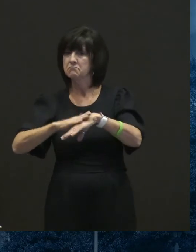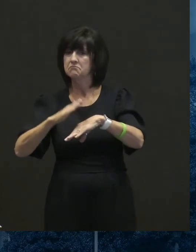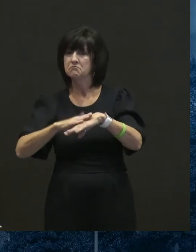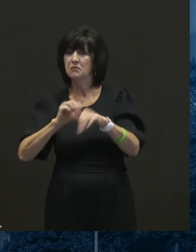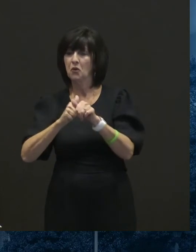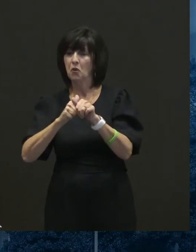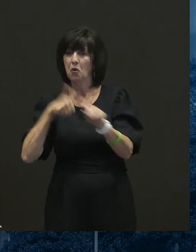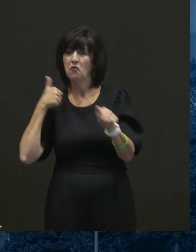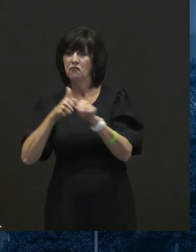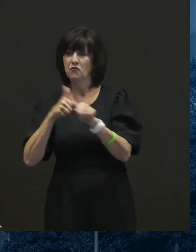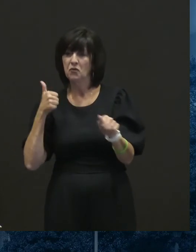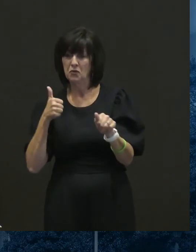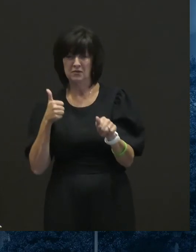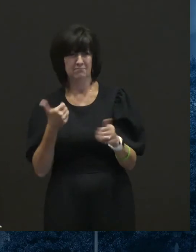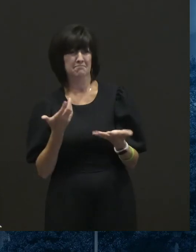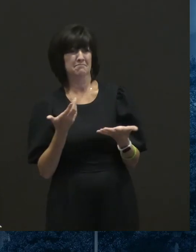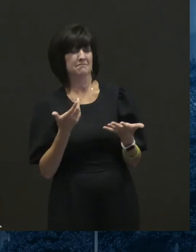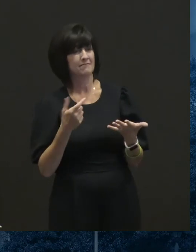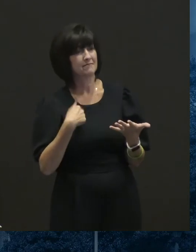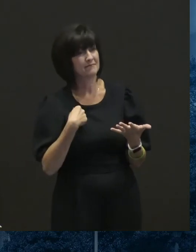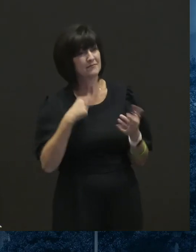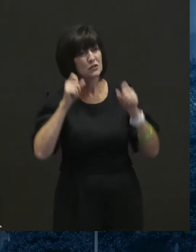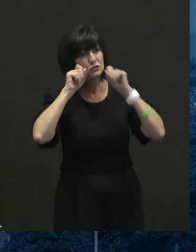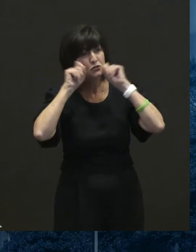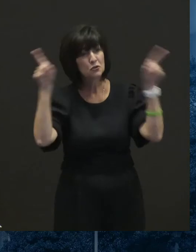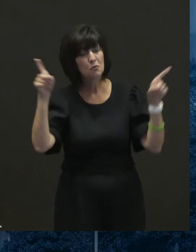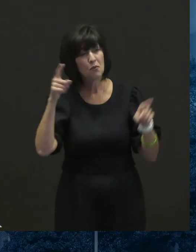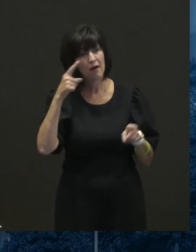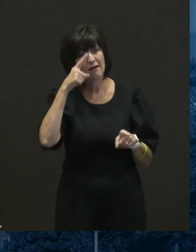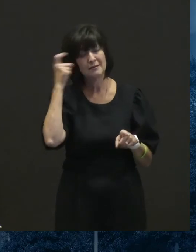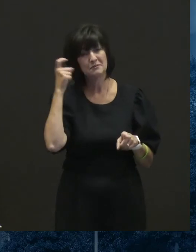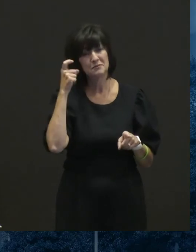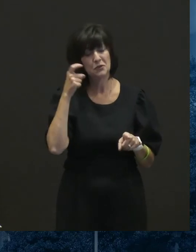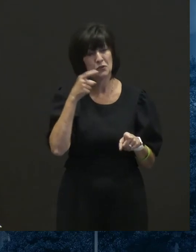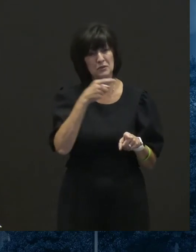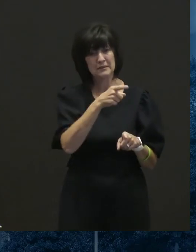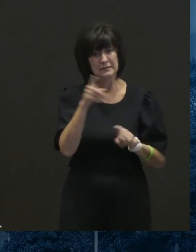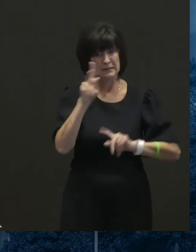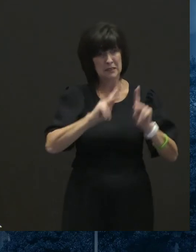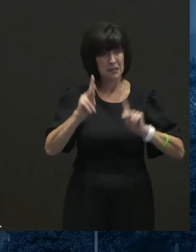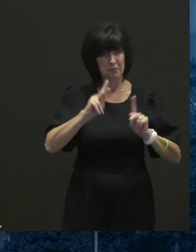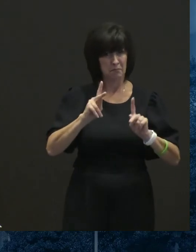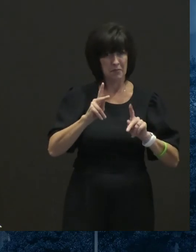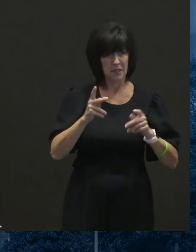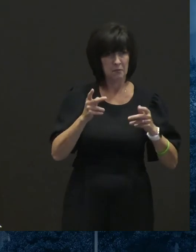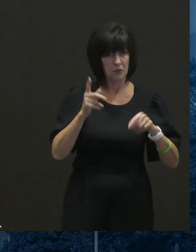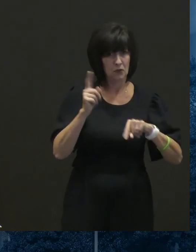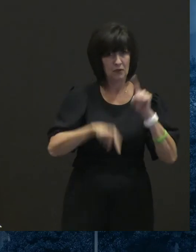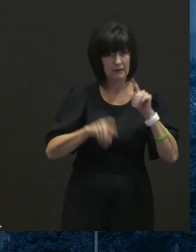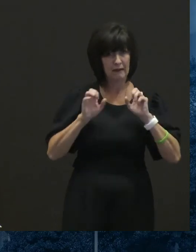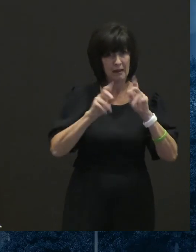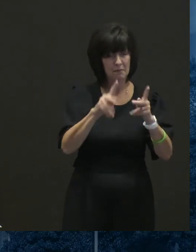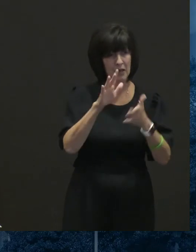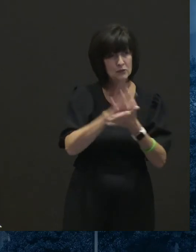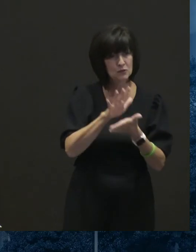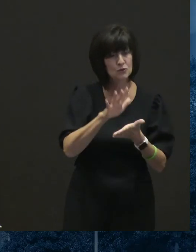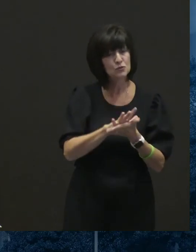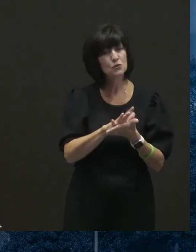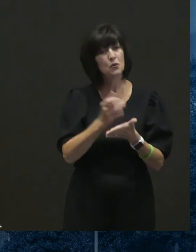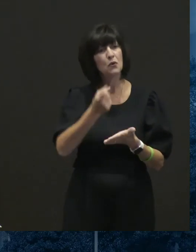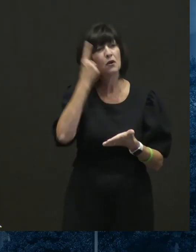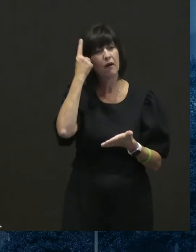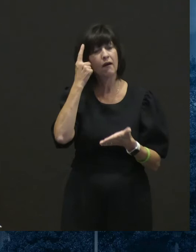been nothing like Halloween so far in terms of the interest, and obviously it's a great holiday for the children